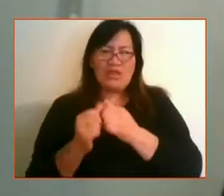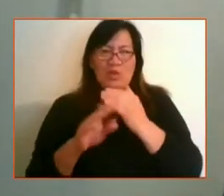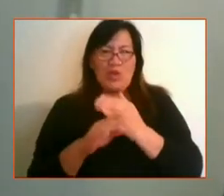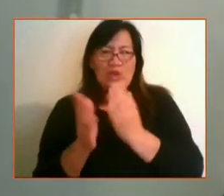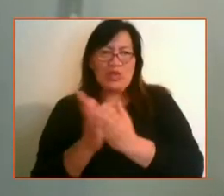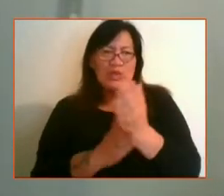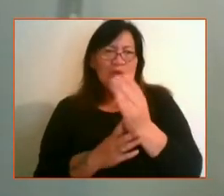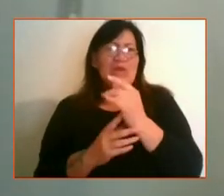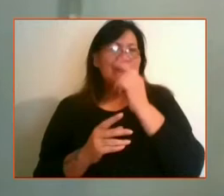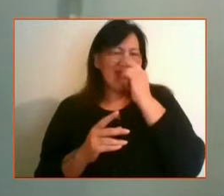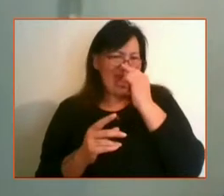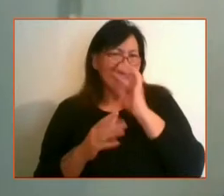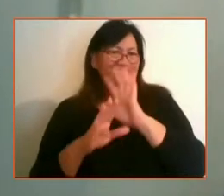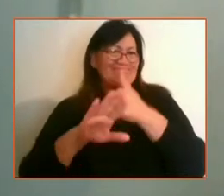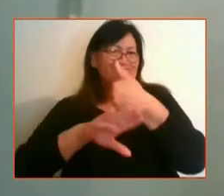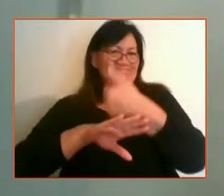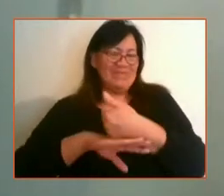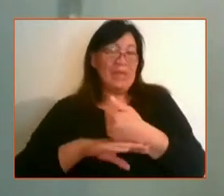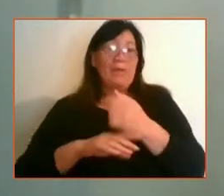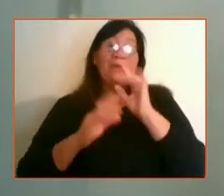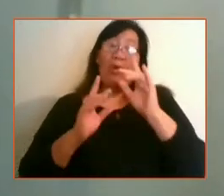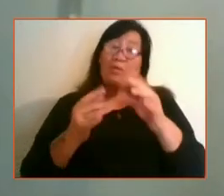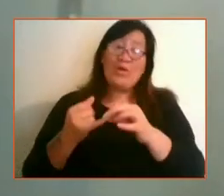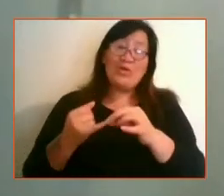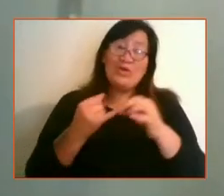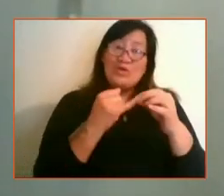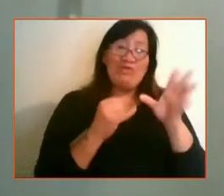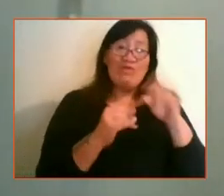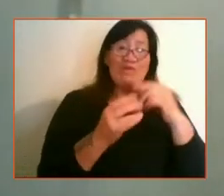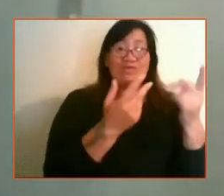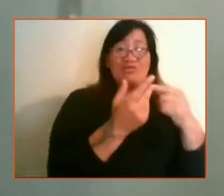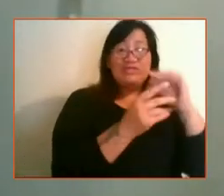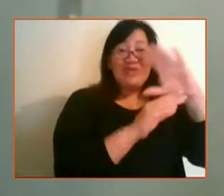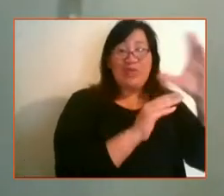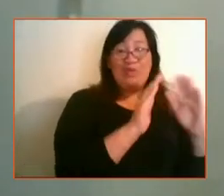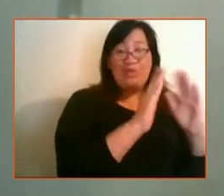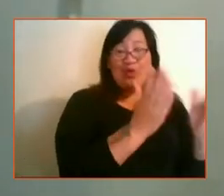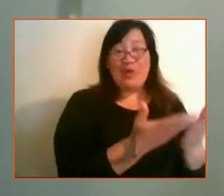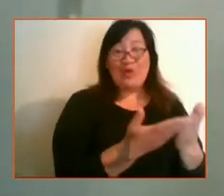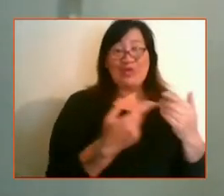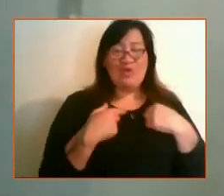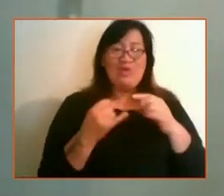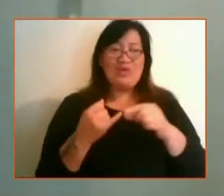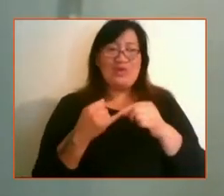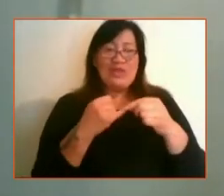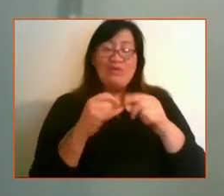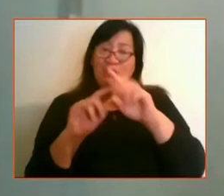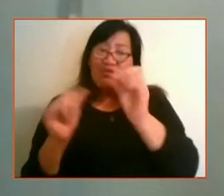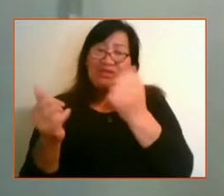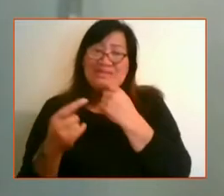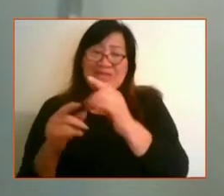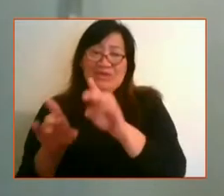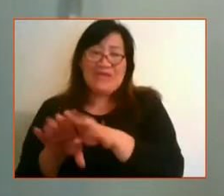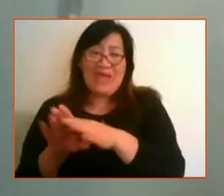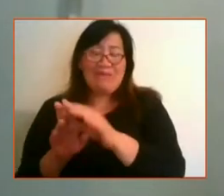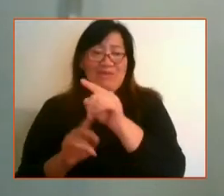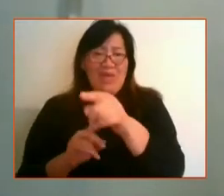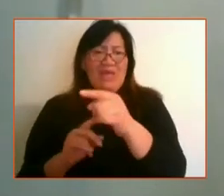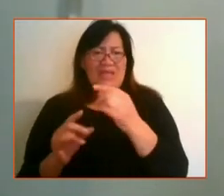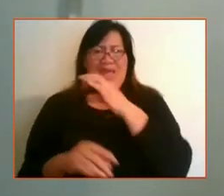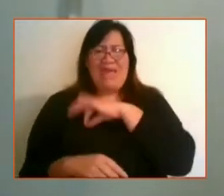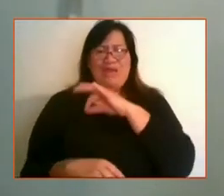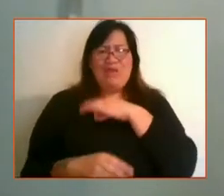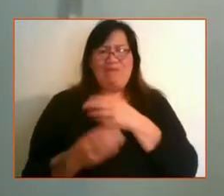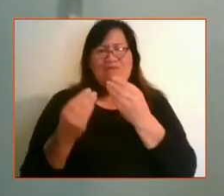exist make us unique to what the rest of the world has to offer. You've already made the point that there is economic value to our